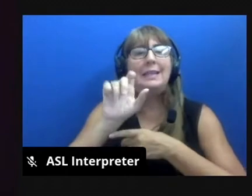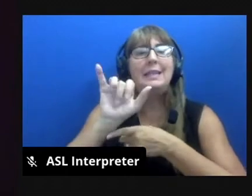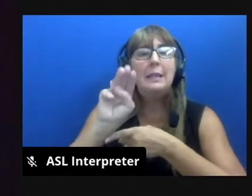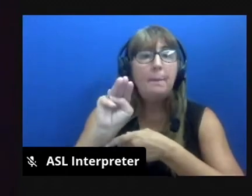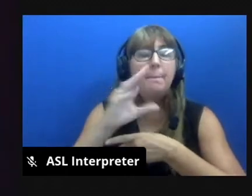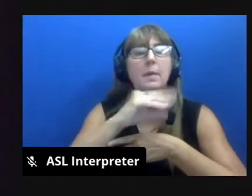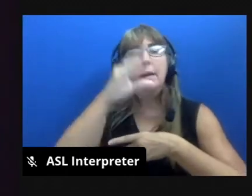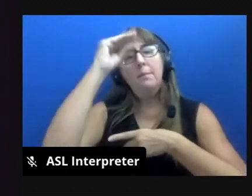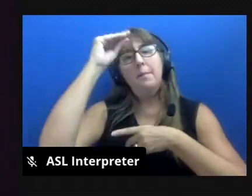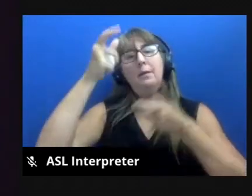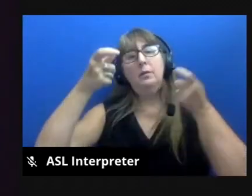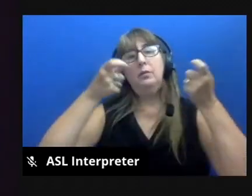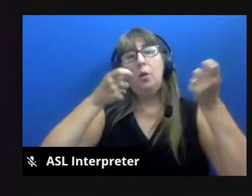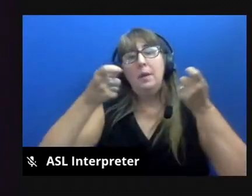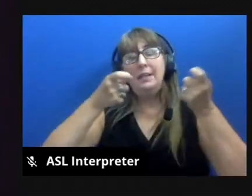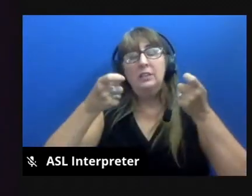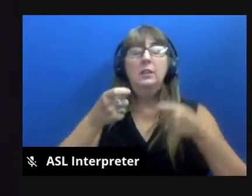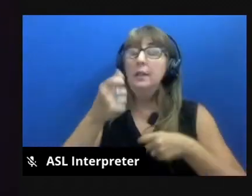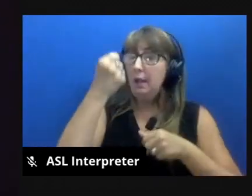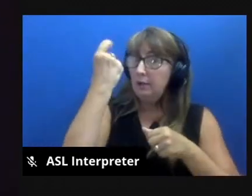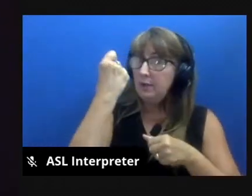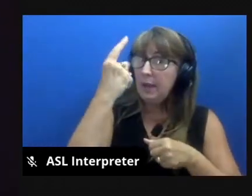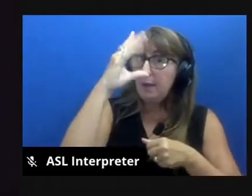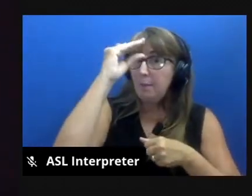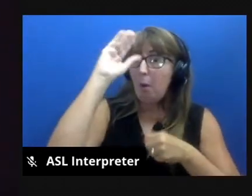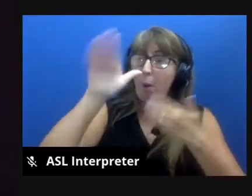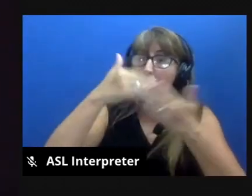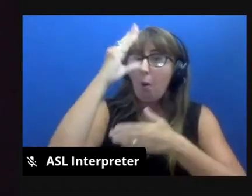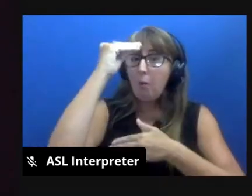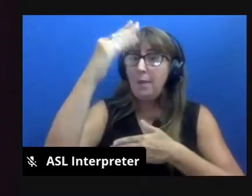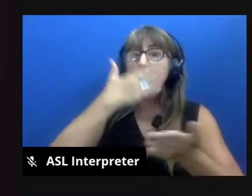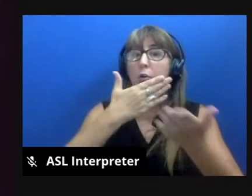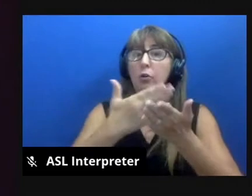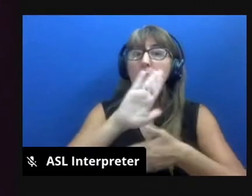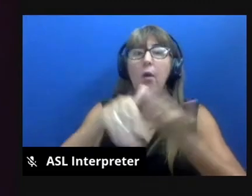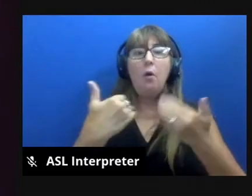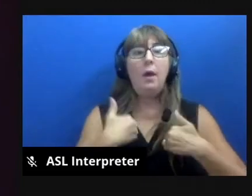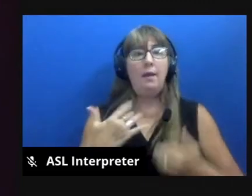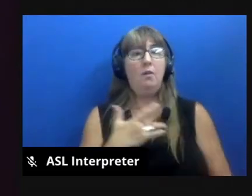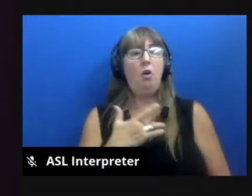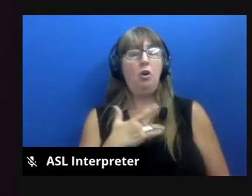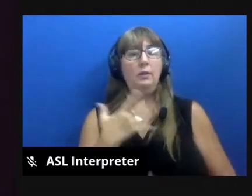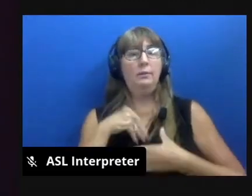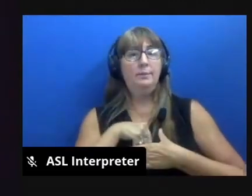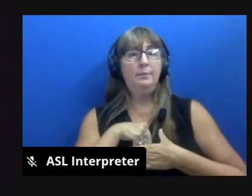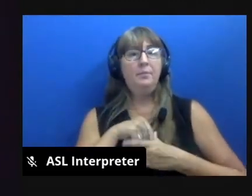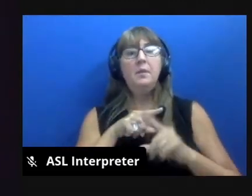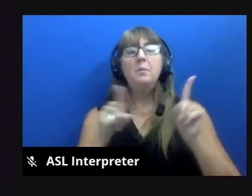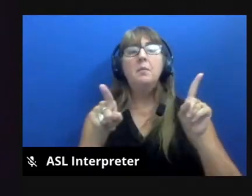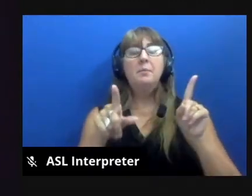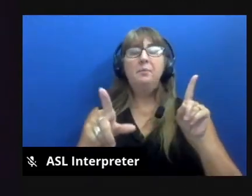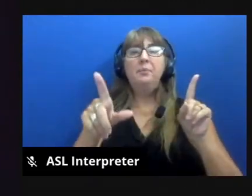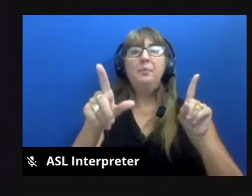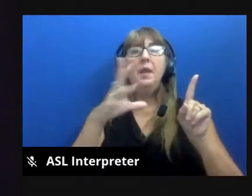are good. So this isn't about good and bad men. All men carry these hurts. And to somehow think that some group